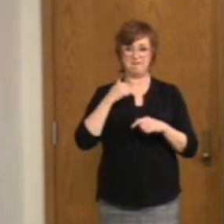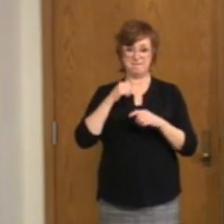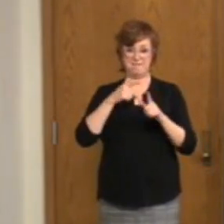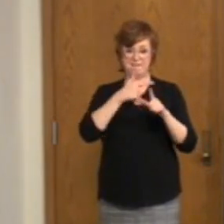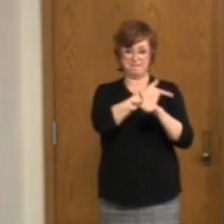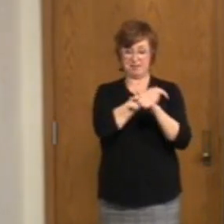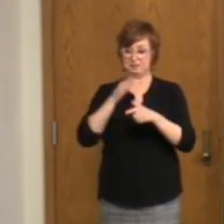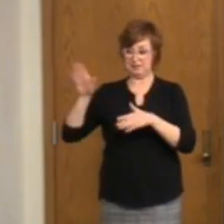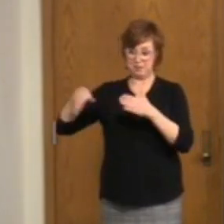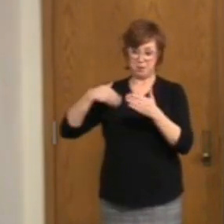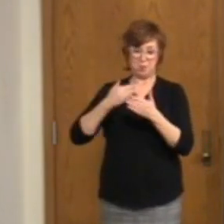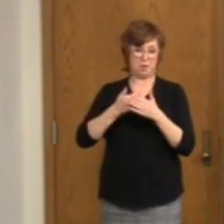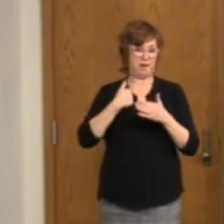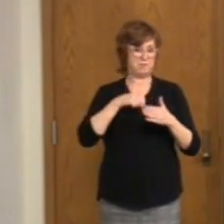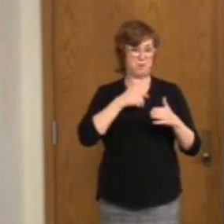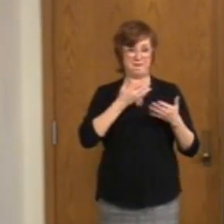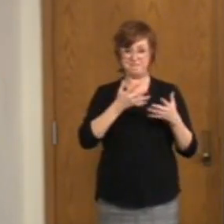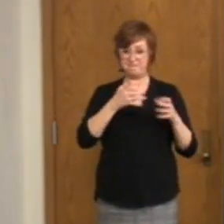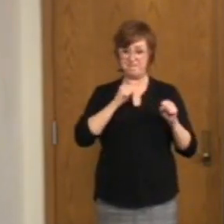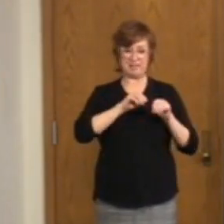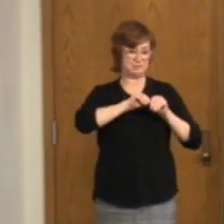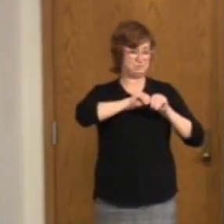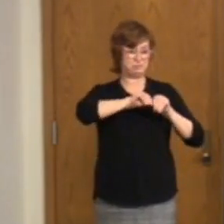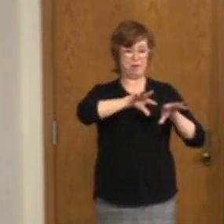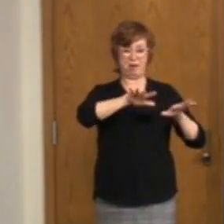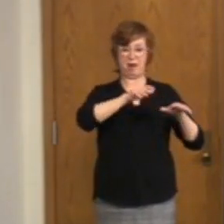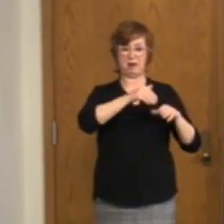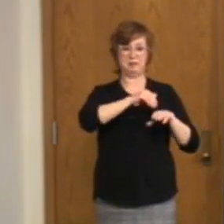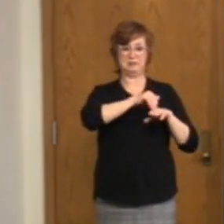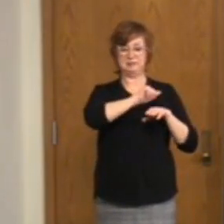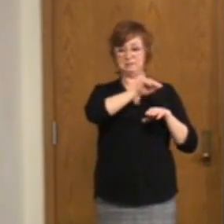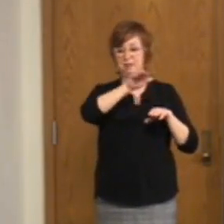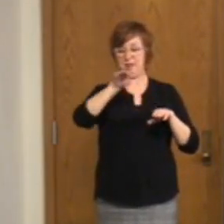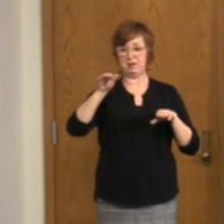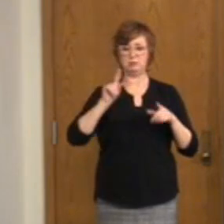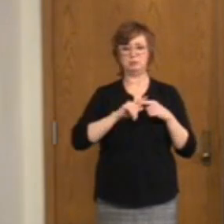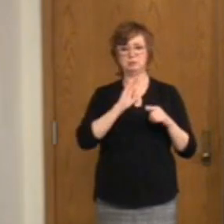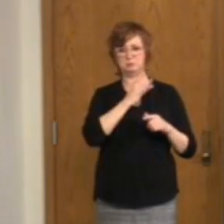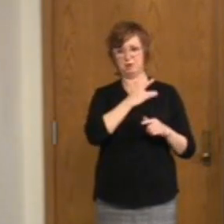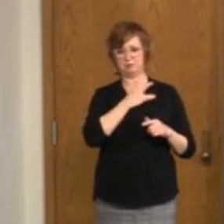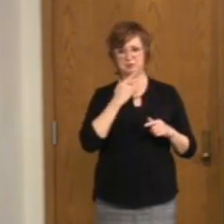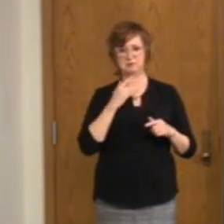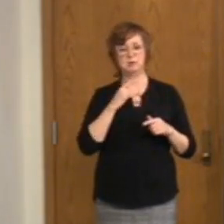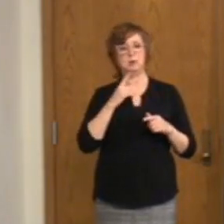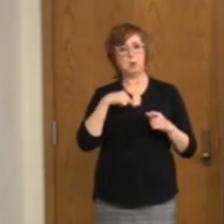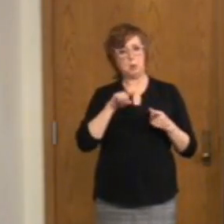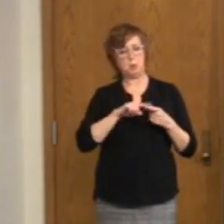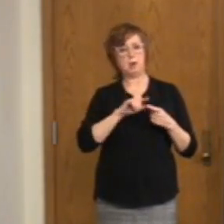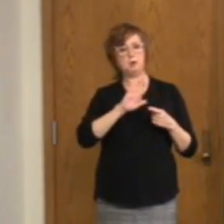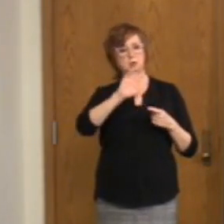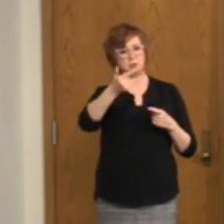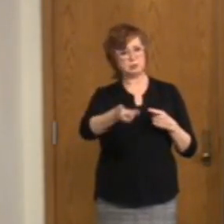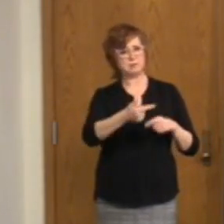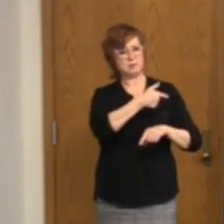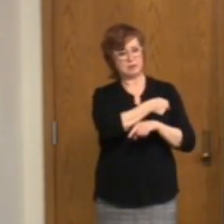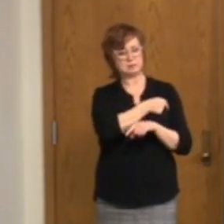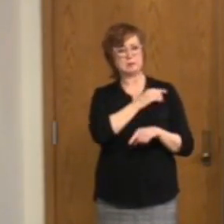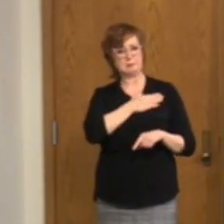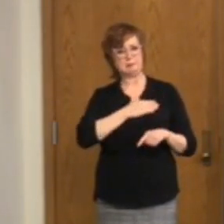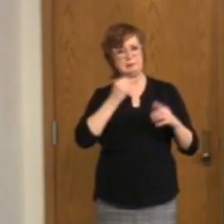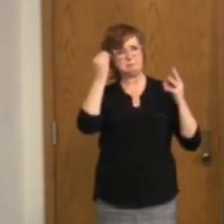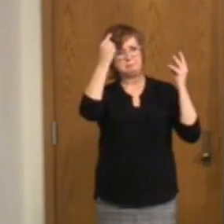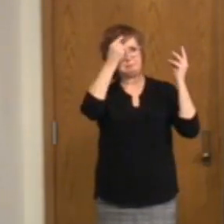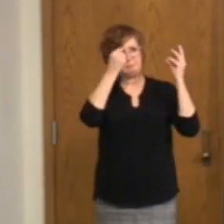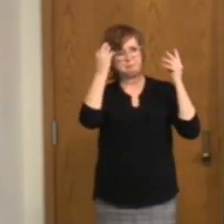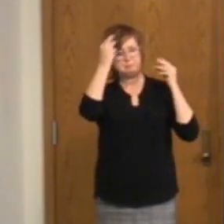quickly. And as I said again, I would just encourage everyone when it is their turn to very seriously consider getting that vaccine so